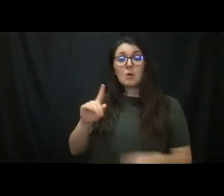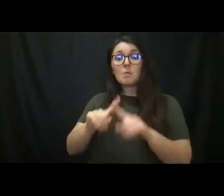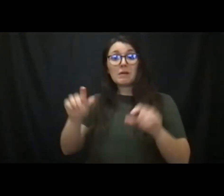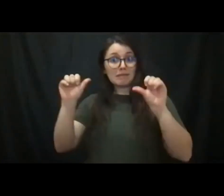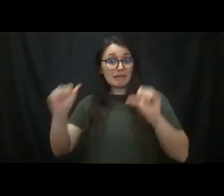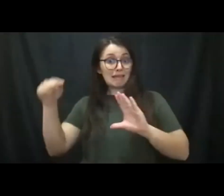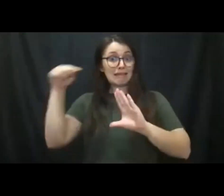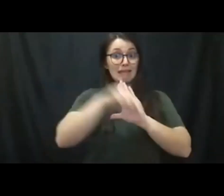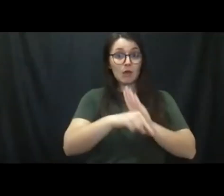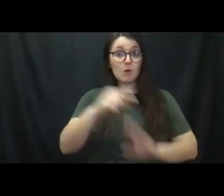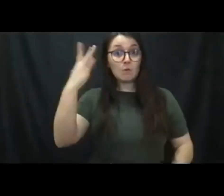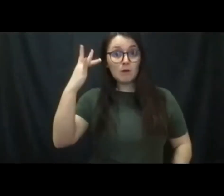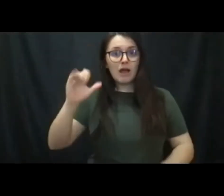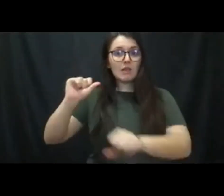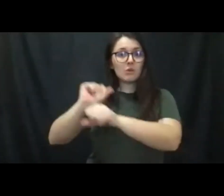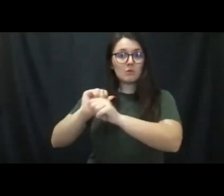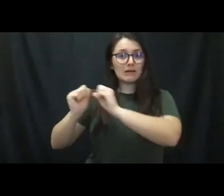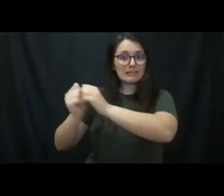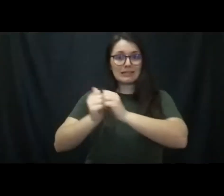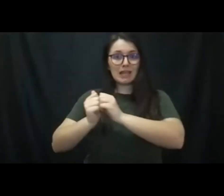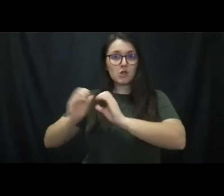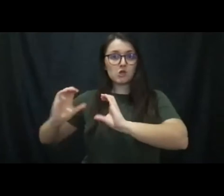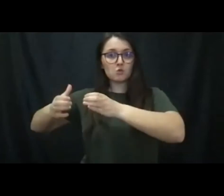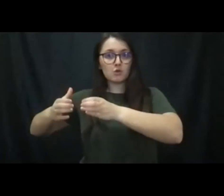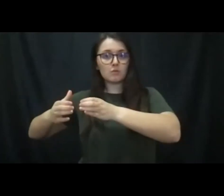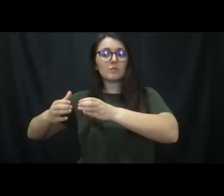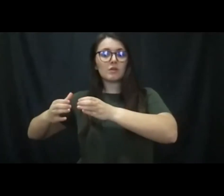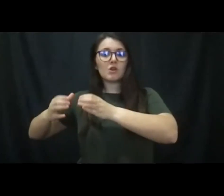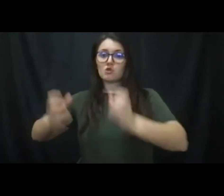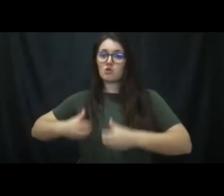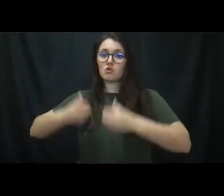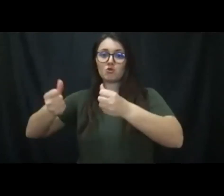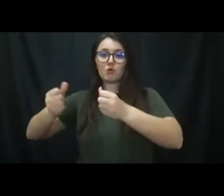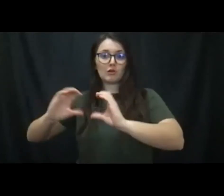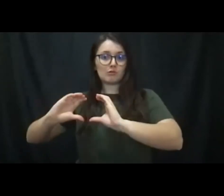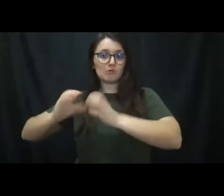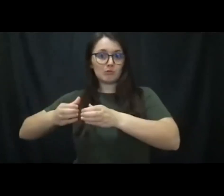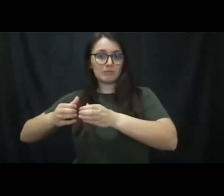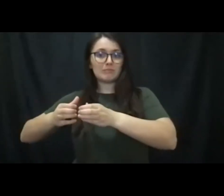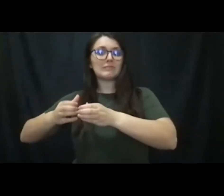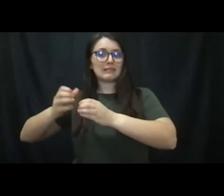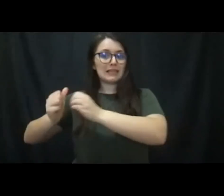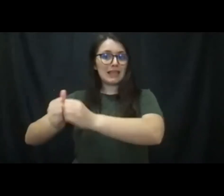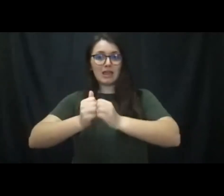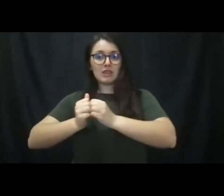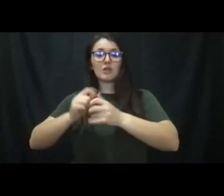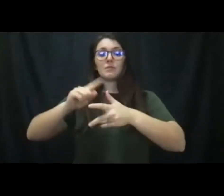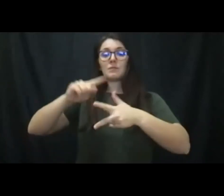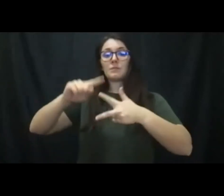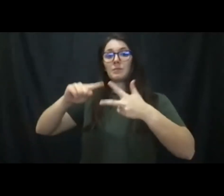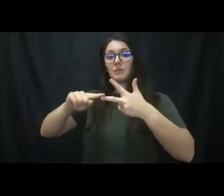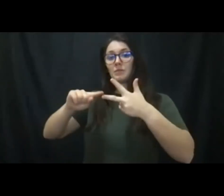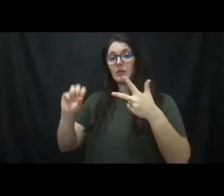whales because they work together in groups and they're stronger in groups. And then sperm whales are